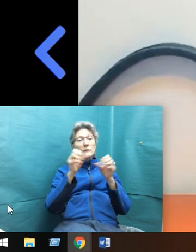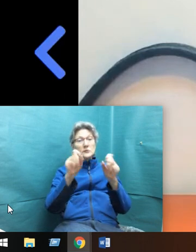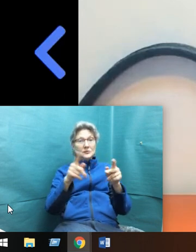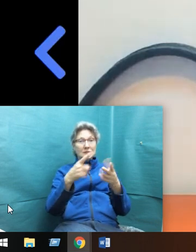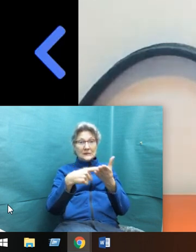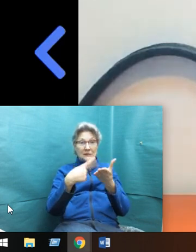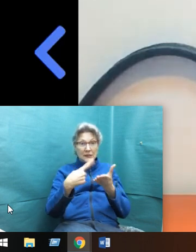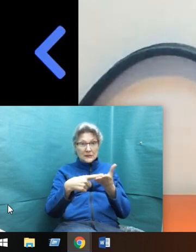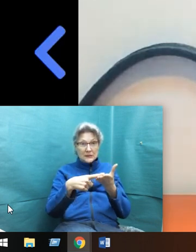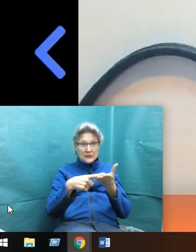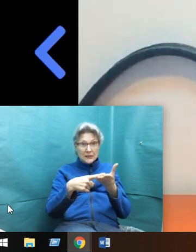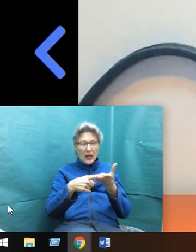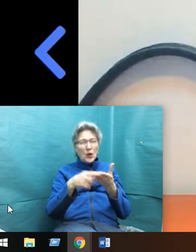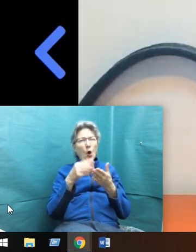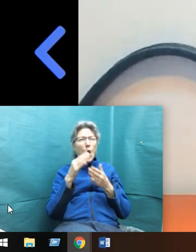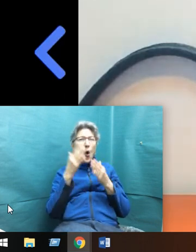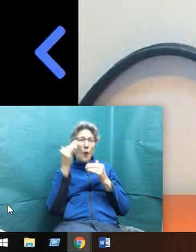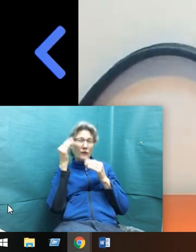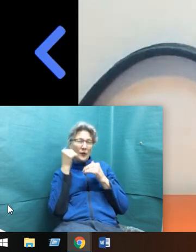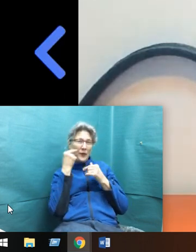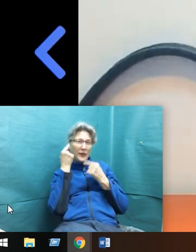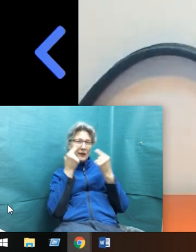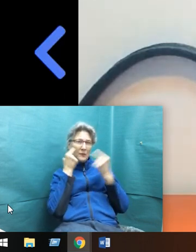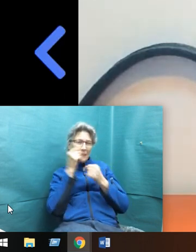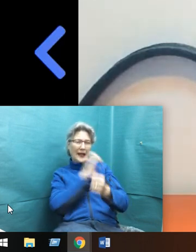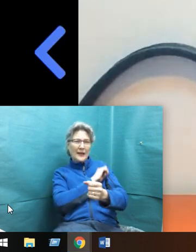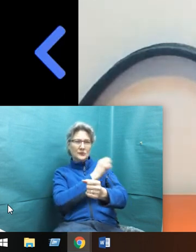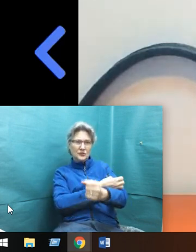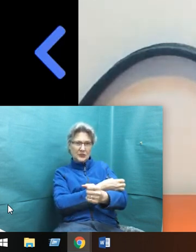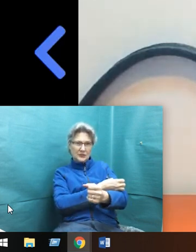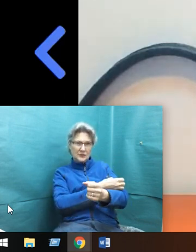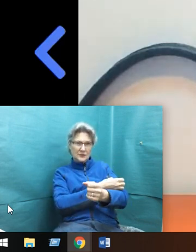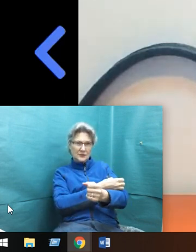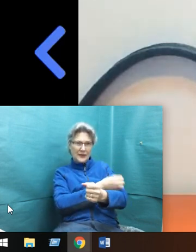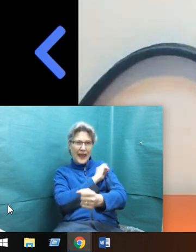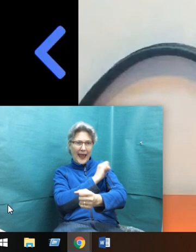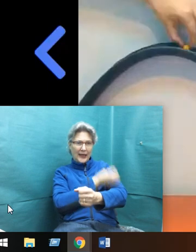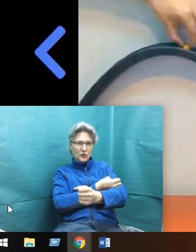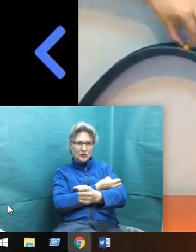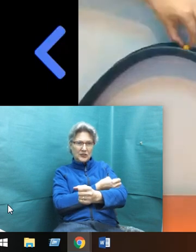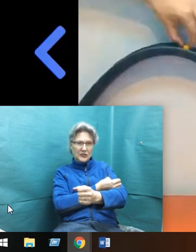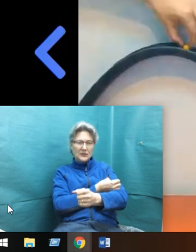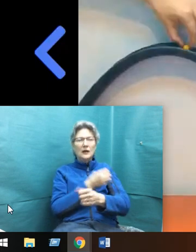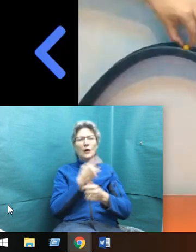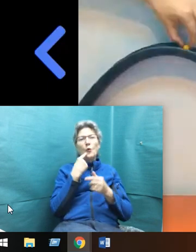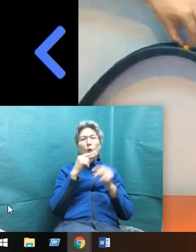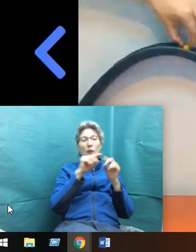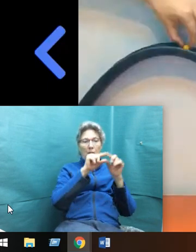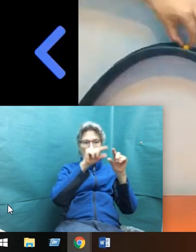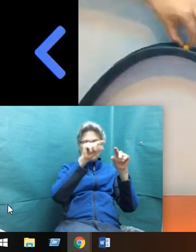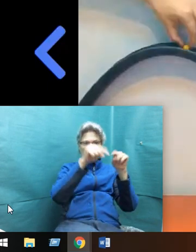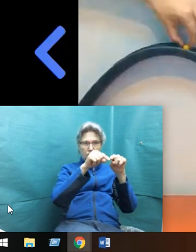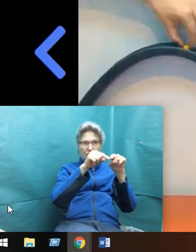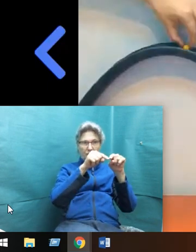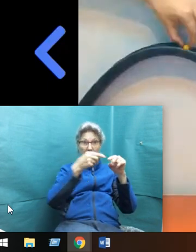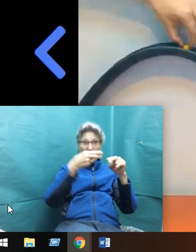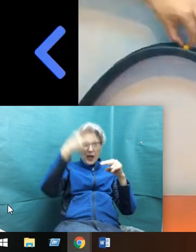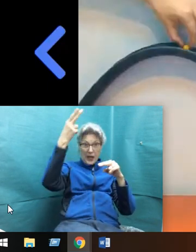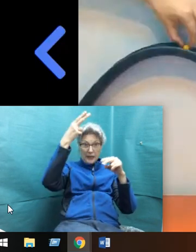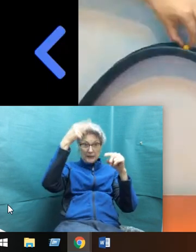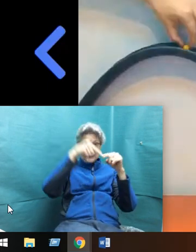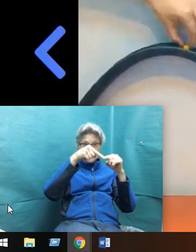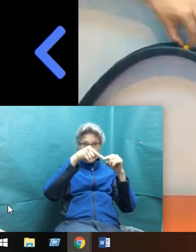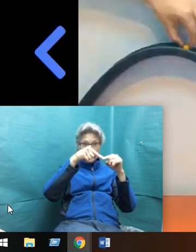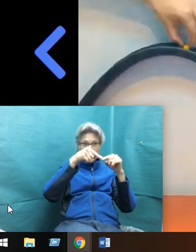discuss, and hopefully you're thinking about it in terms of energy. When the marble is dropped from a certain height, like say from here,